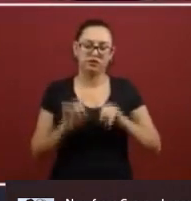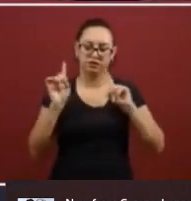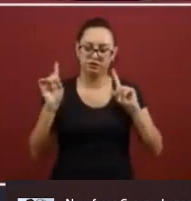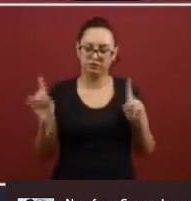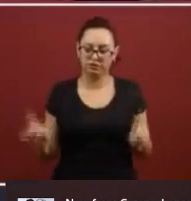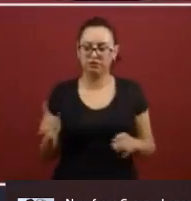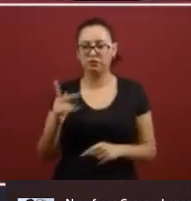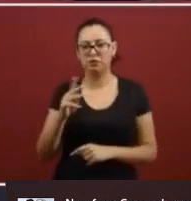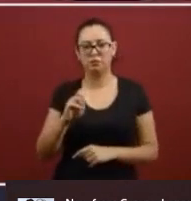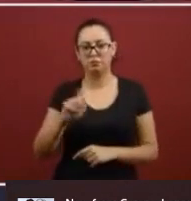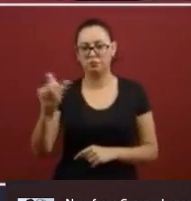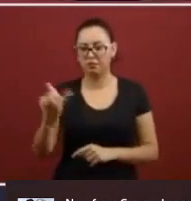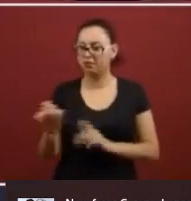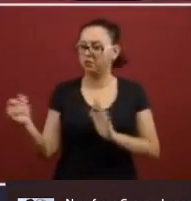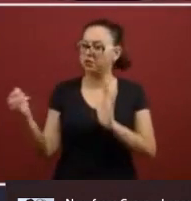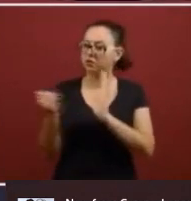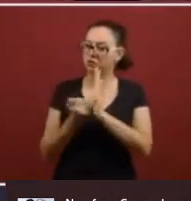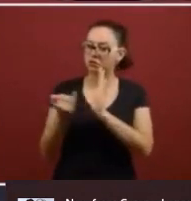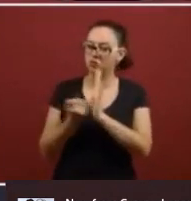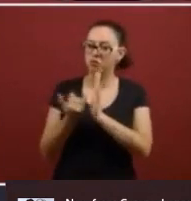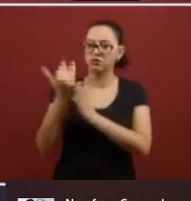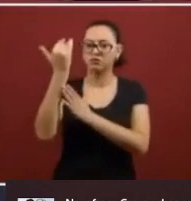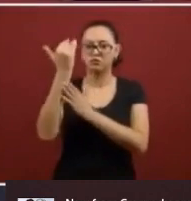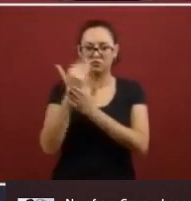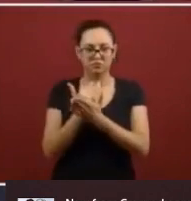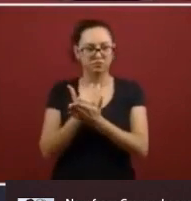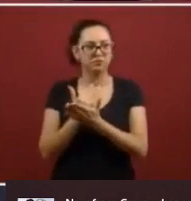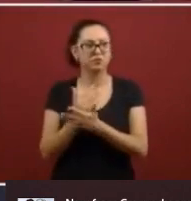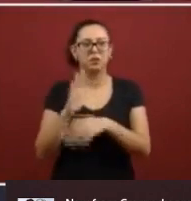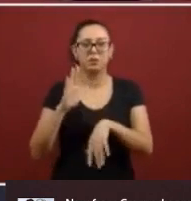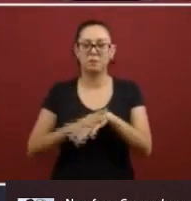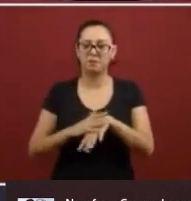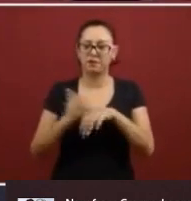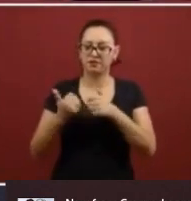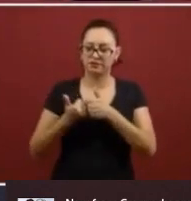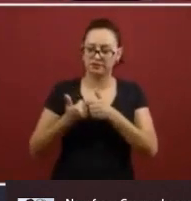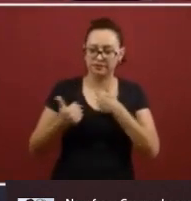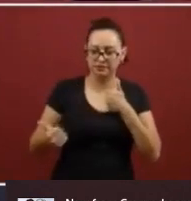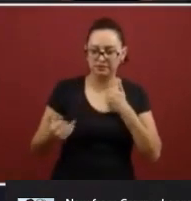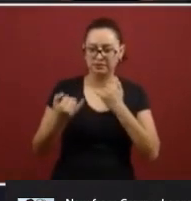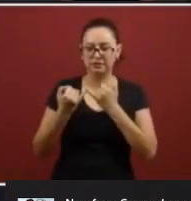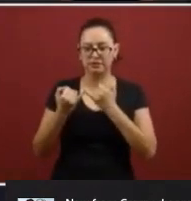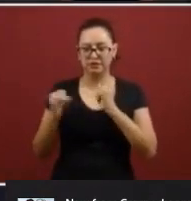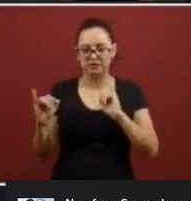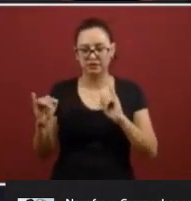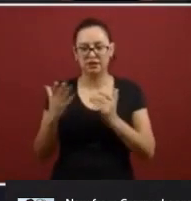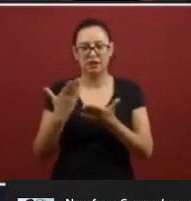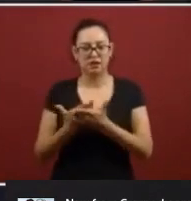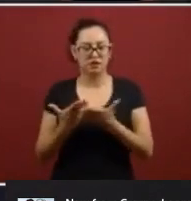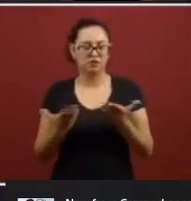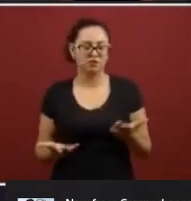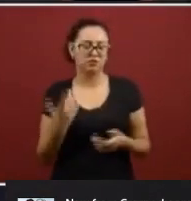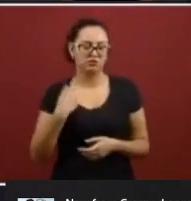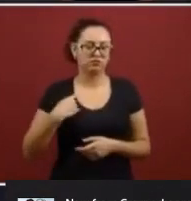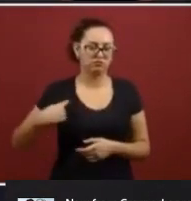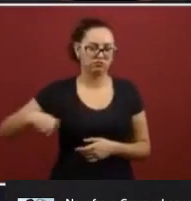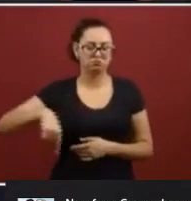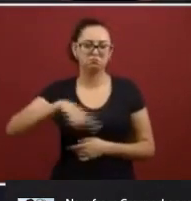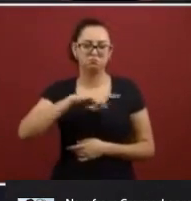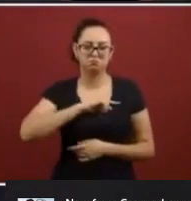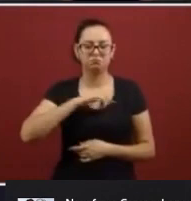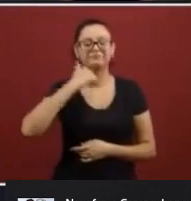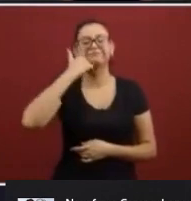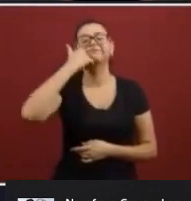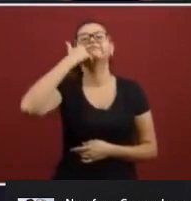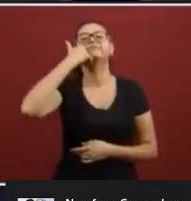impuestos a the Pemex, taxes to va a tener Pemex. más autonomía, It'll have more que es la autonomy, vía que which is estamos, the route we're trying